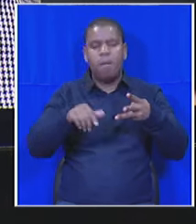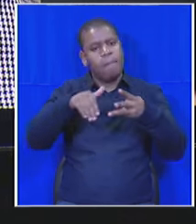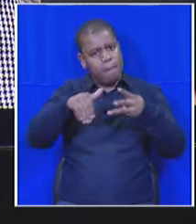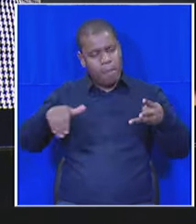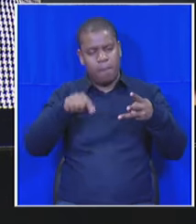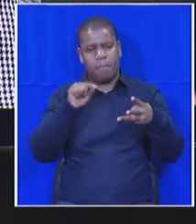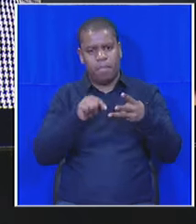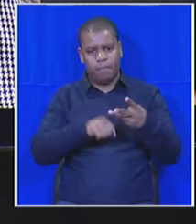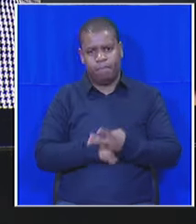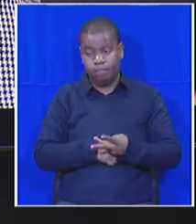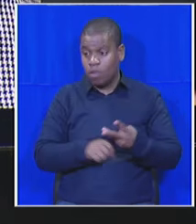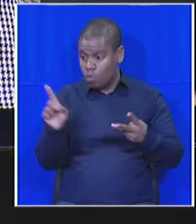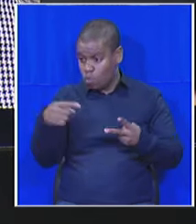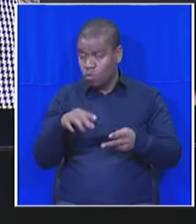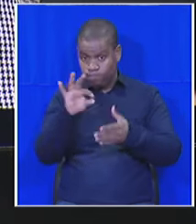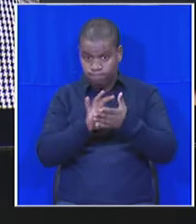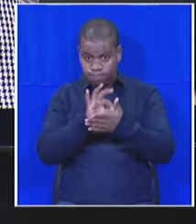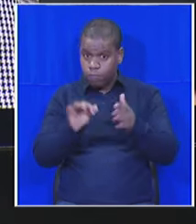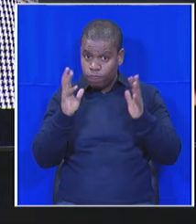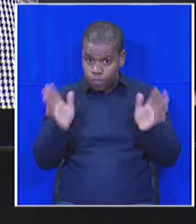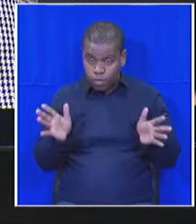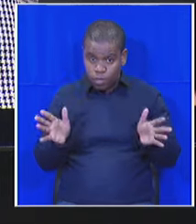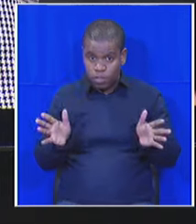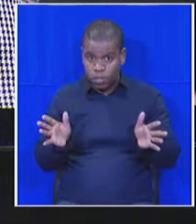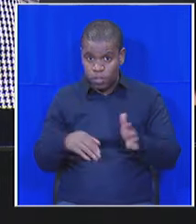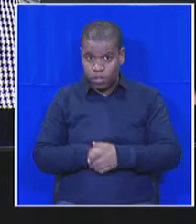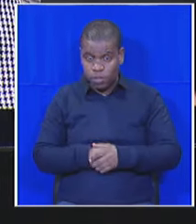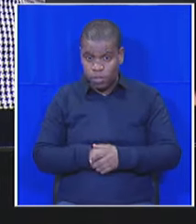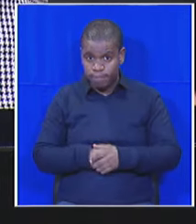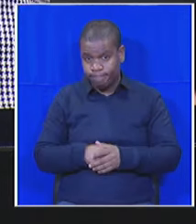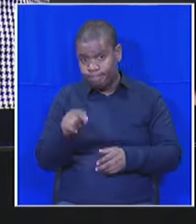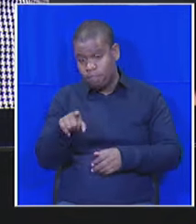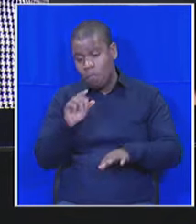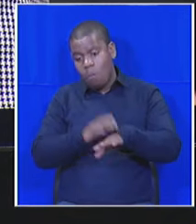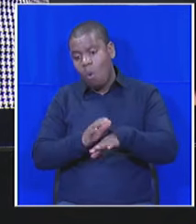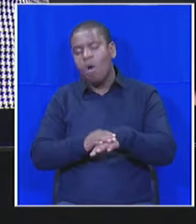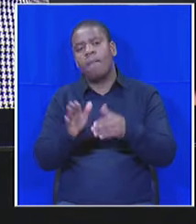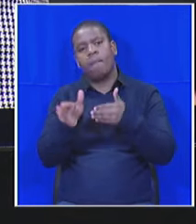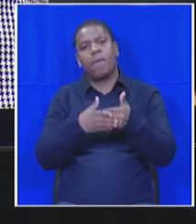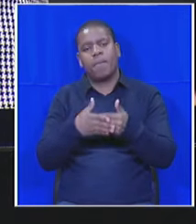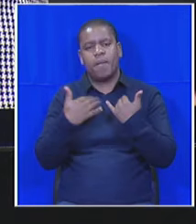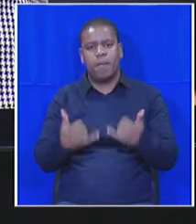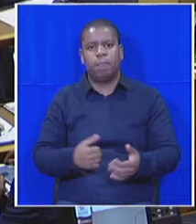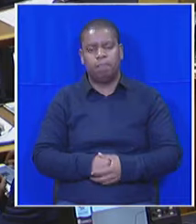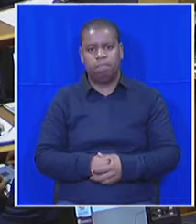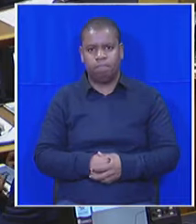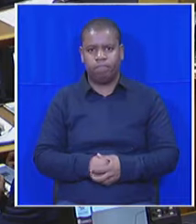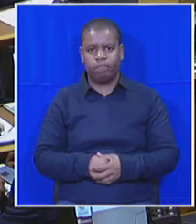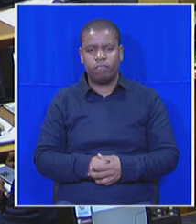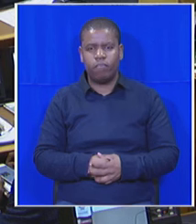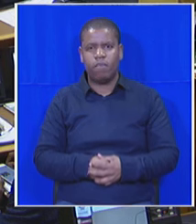button. Have you all voted? The voting session is now closed.